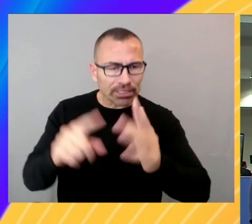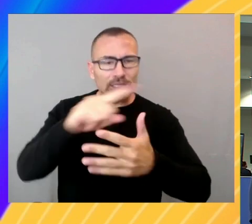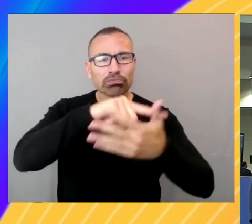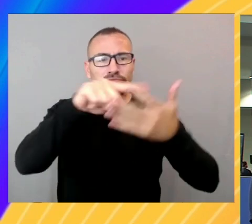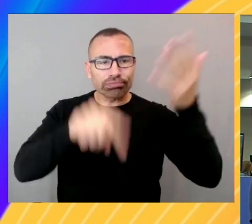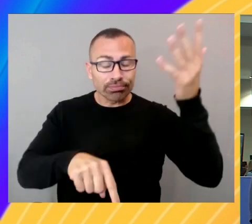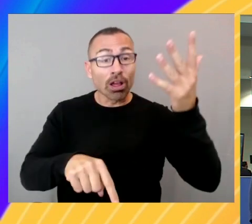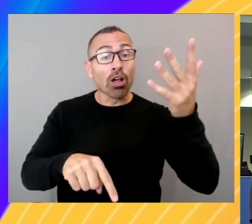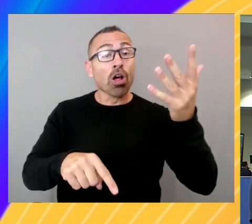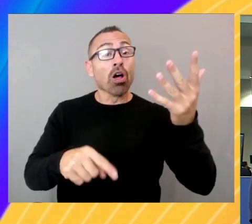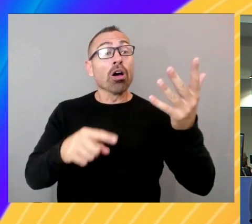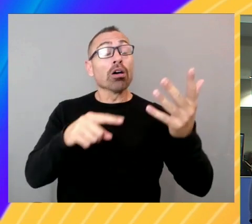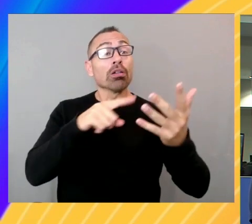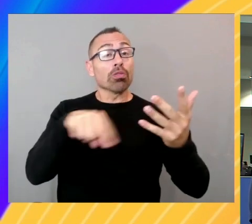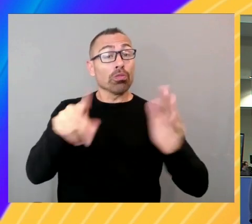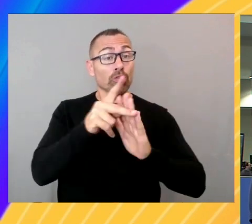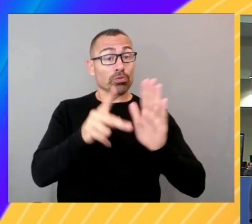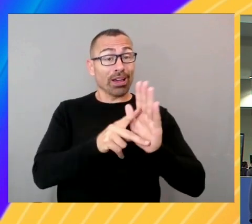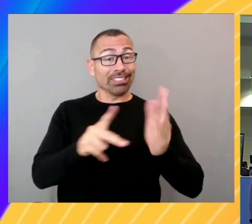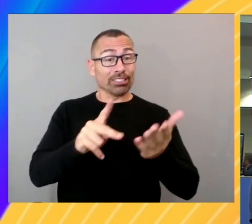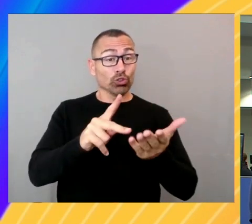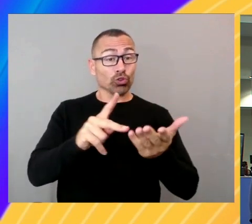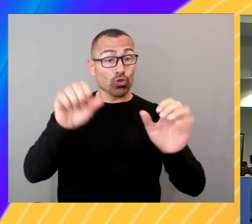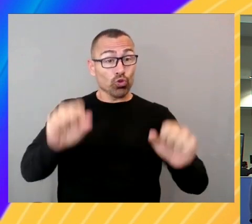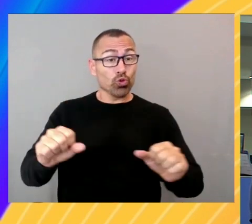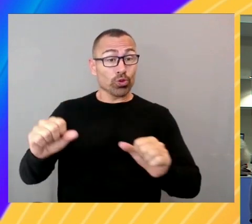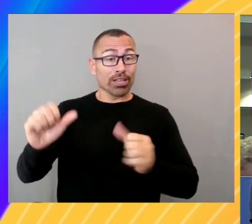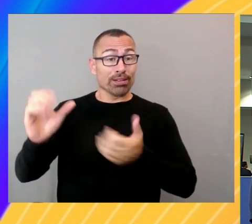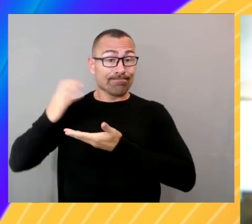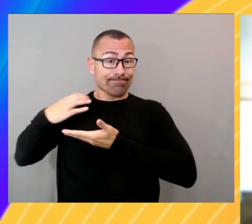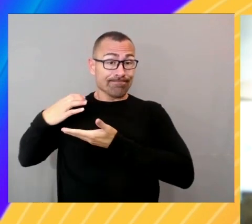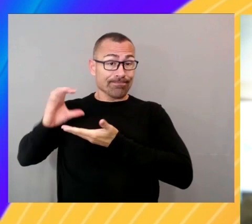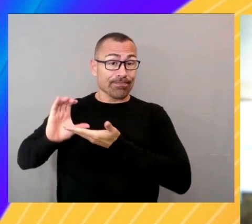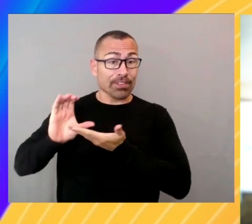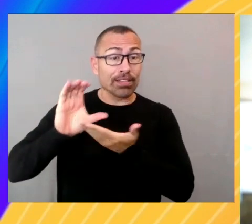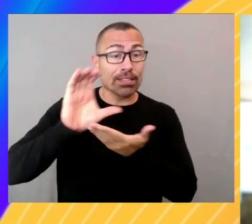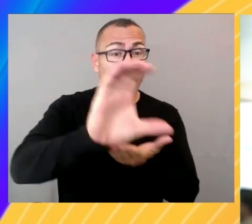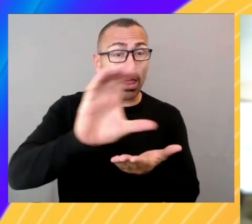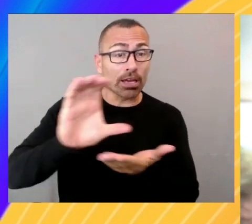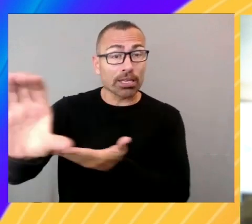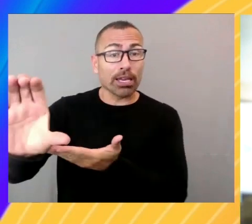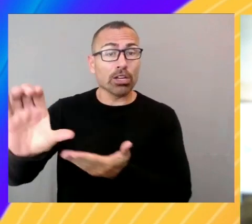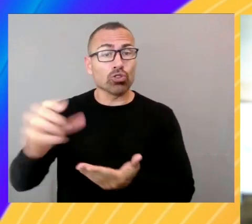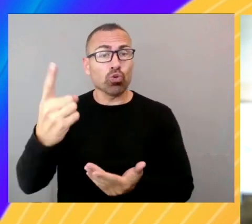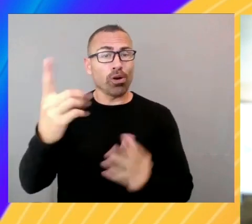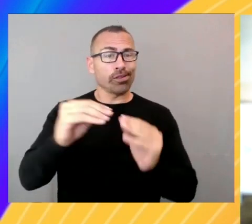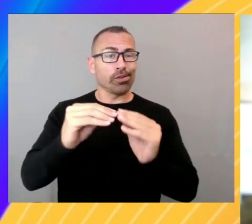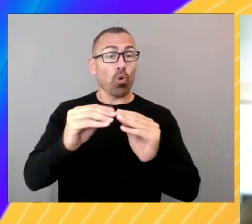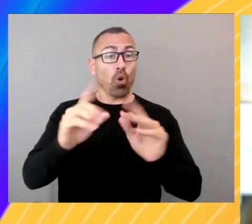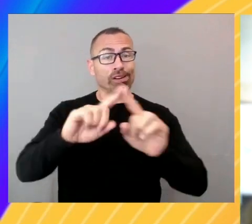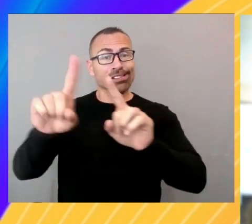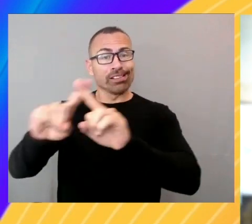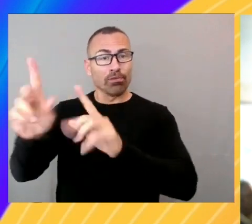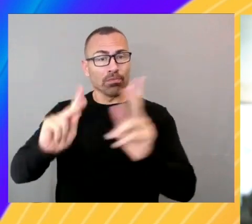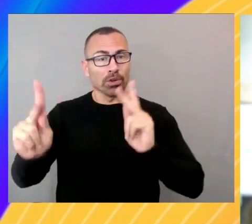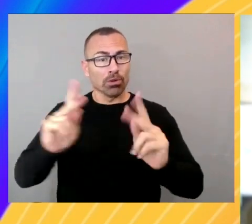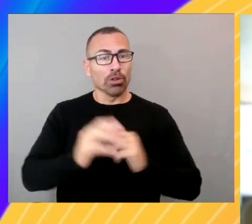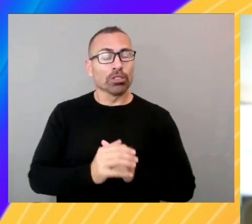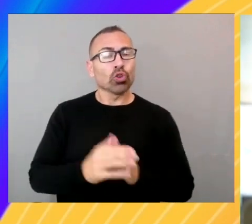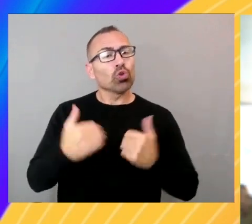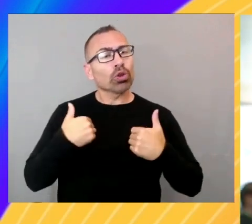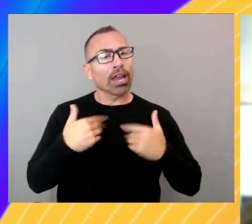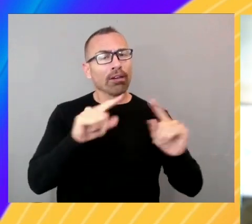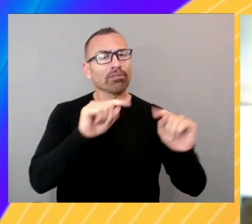to a given account, and that account one or more, so you can have different teams managing their own policies. So,